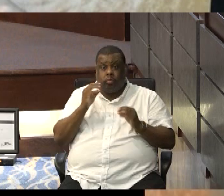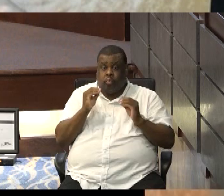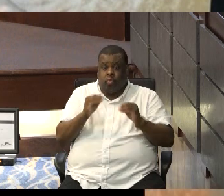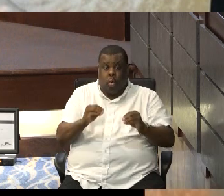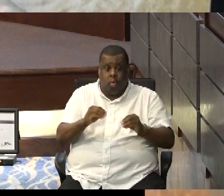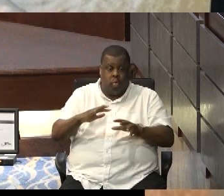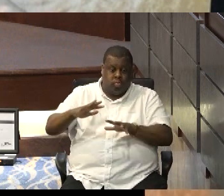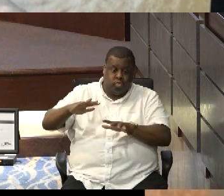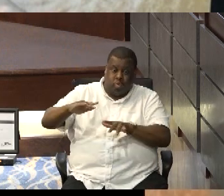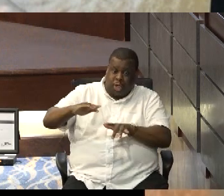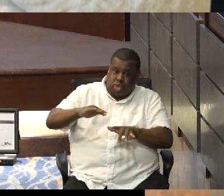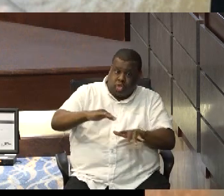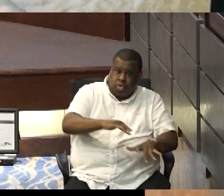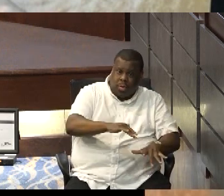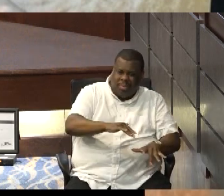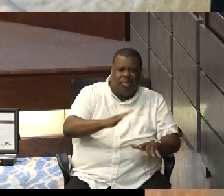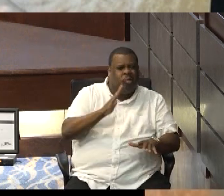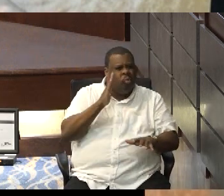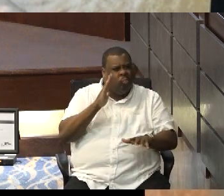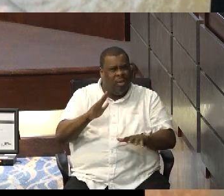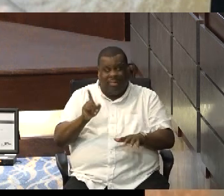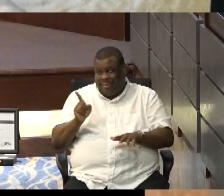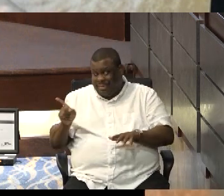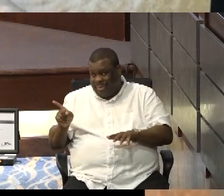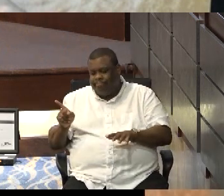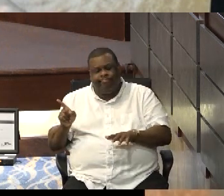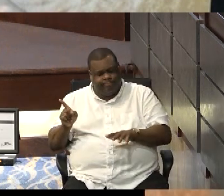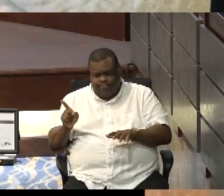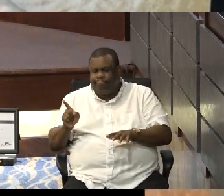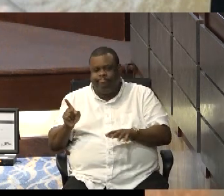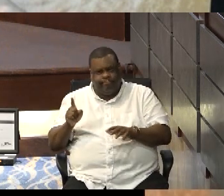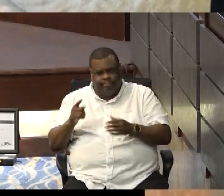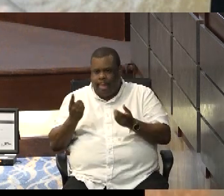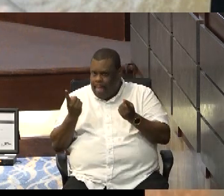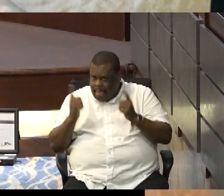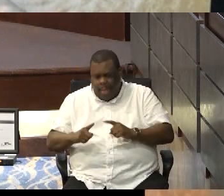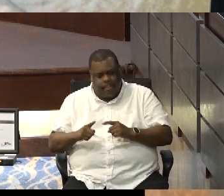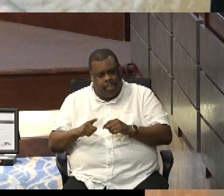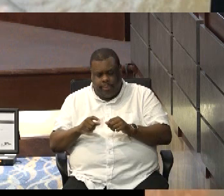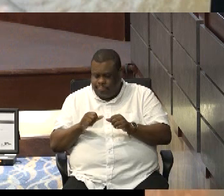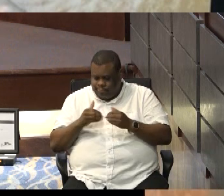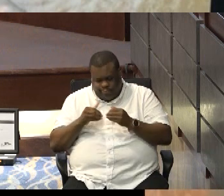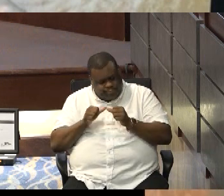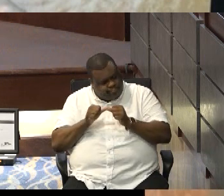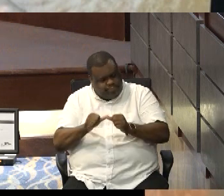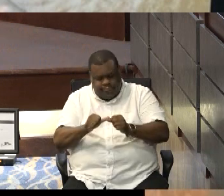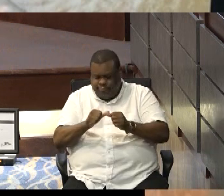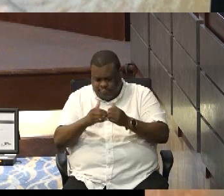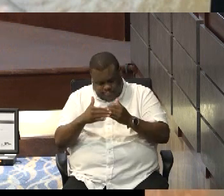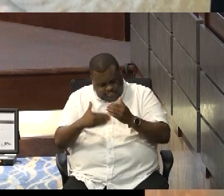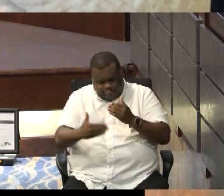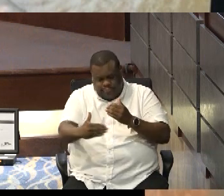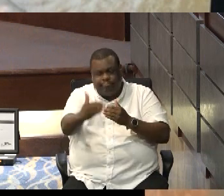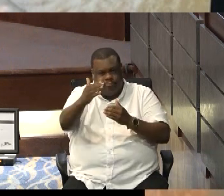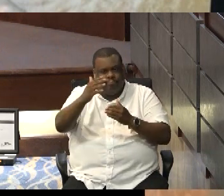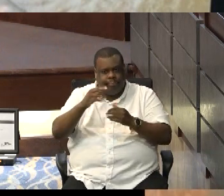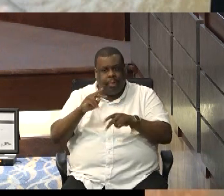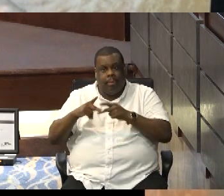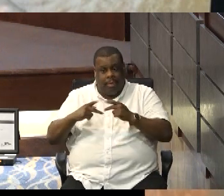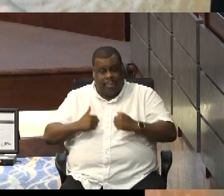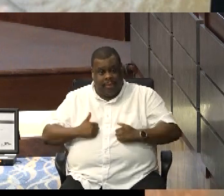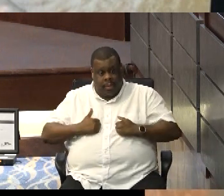with situations like this where all of the mud from that house, which is built at a higher elevation than the neighbors who have been